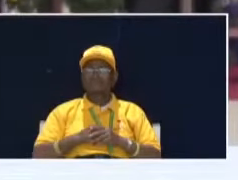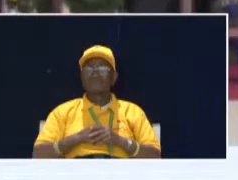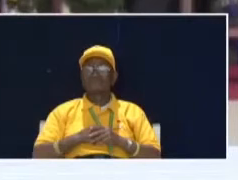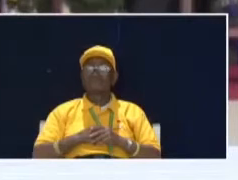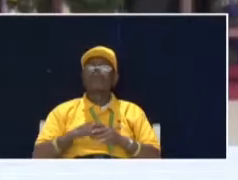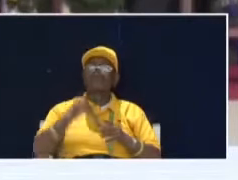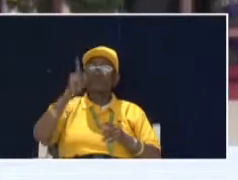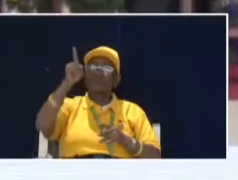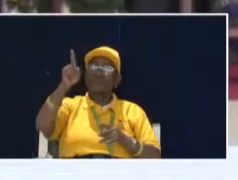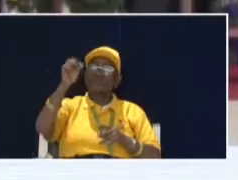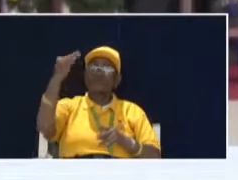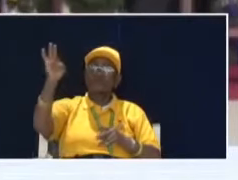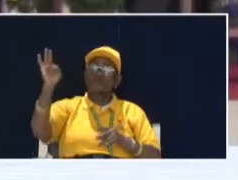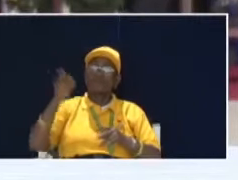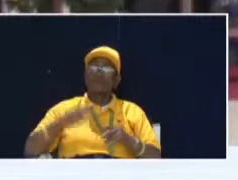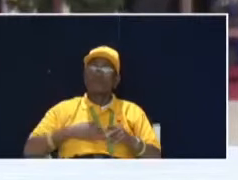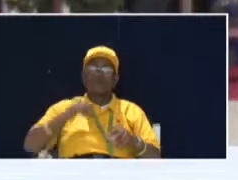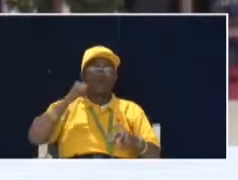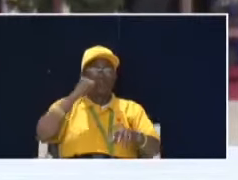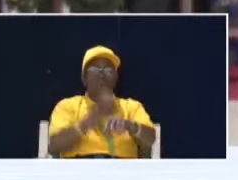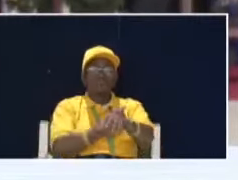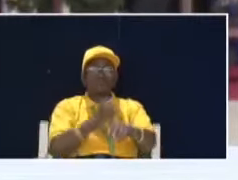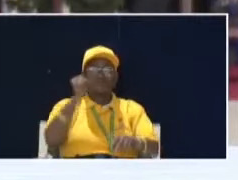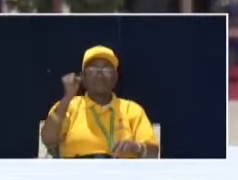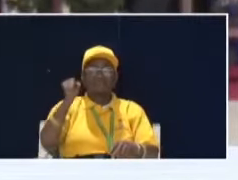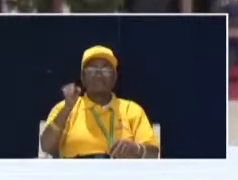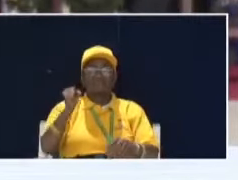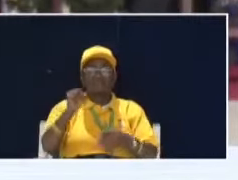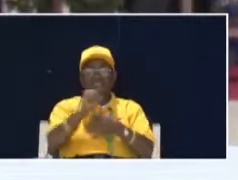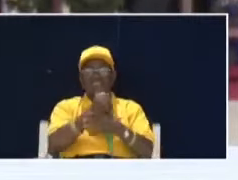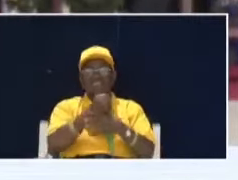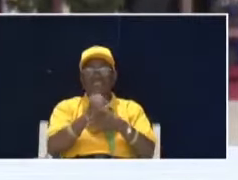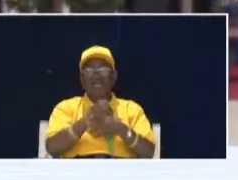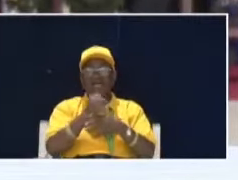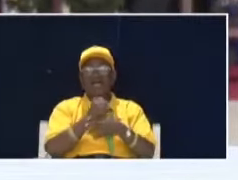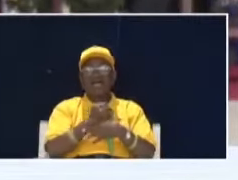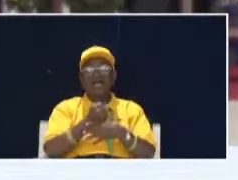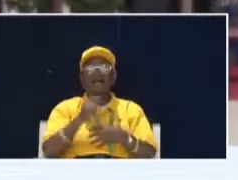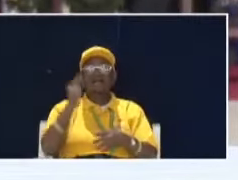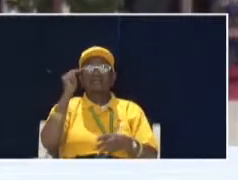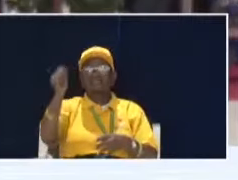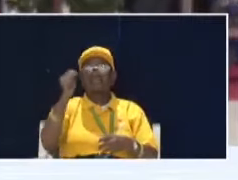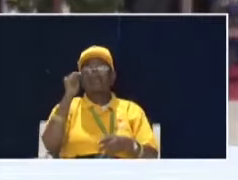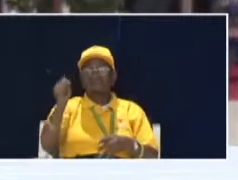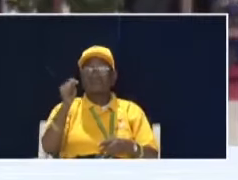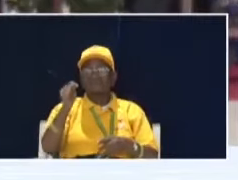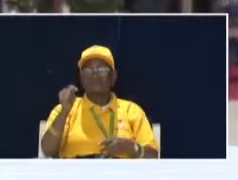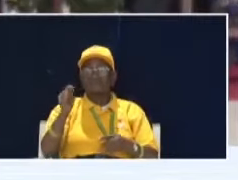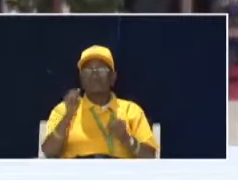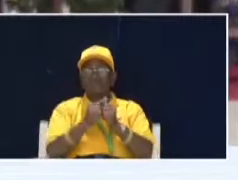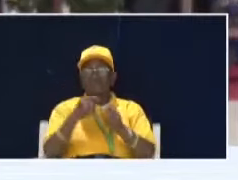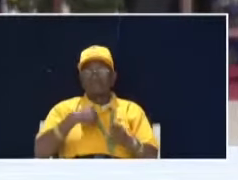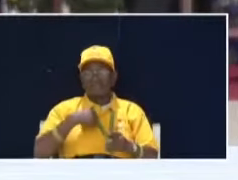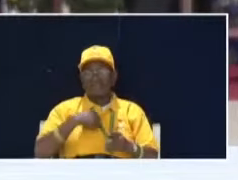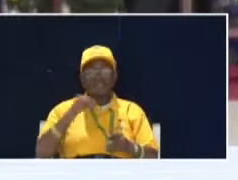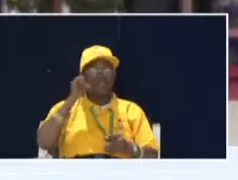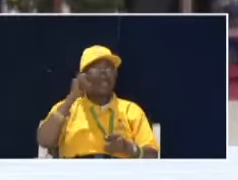One of my daughters shared a testimony with me yesterday. It's not a testimony you can share in public.